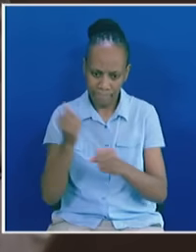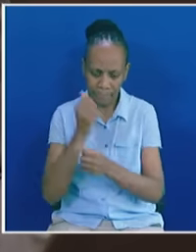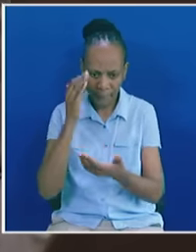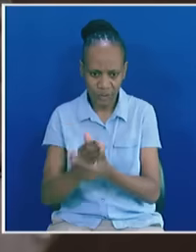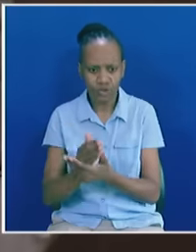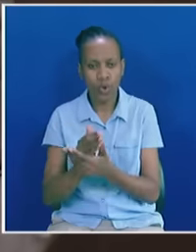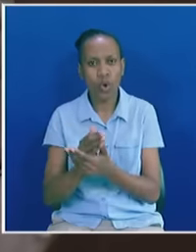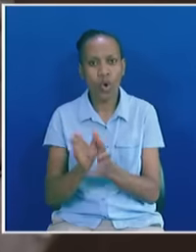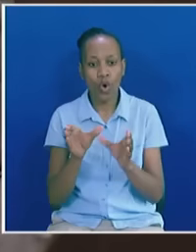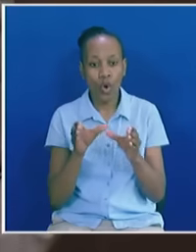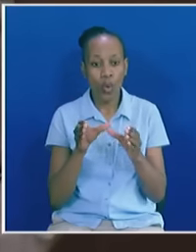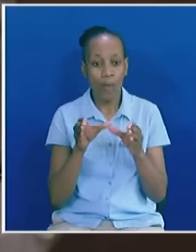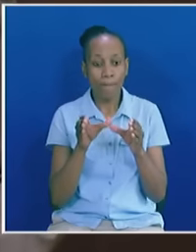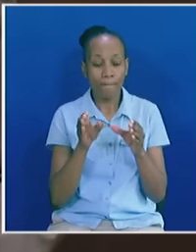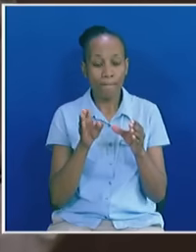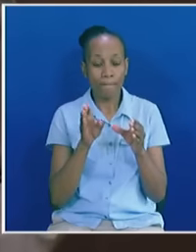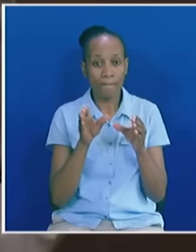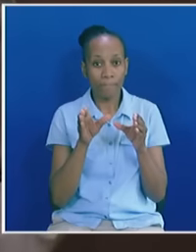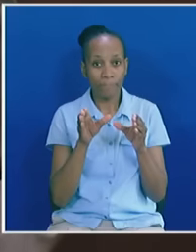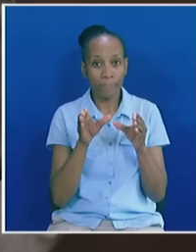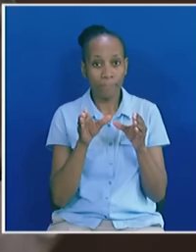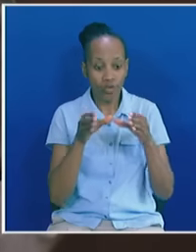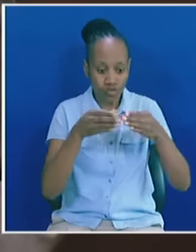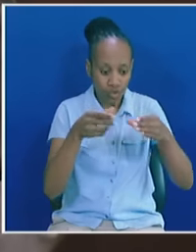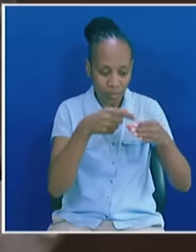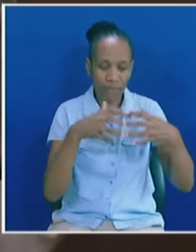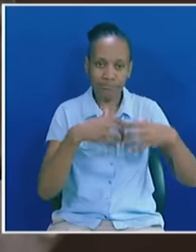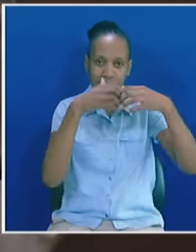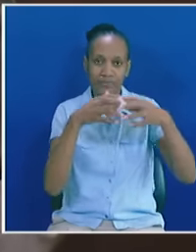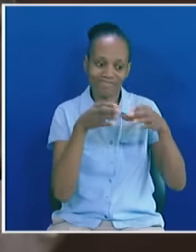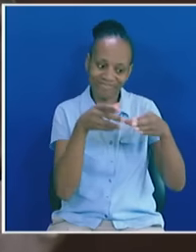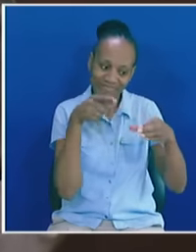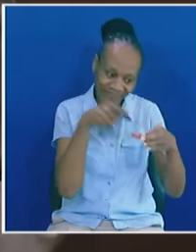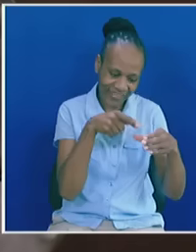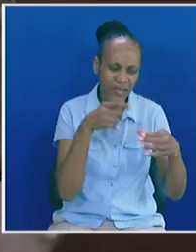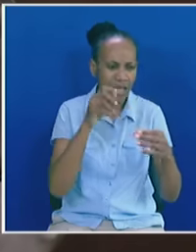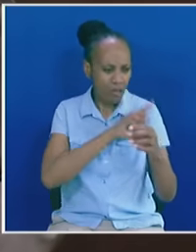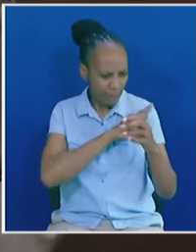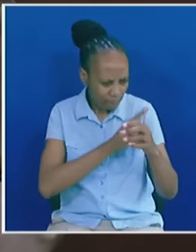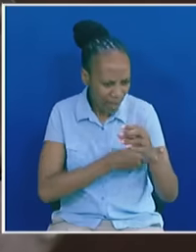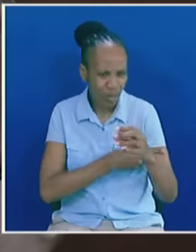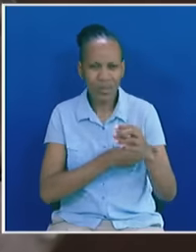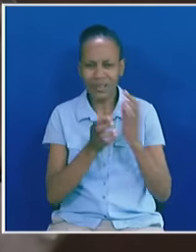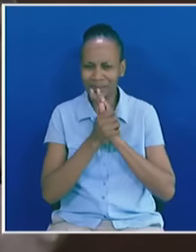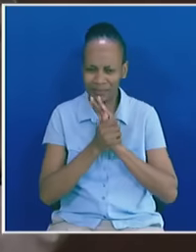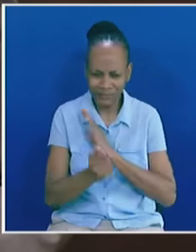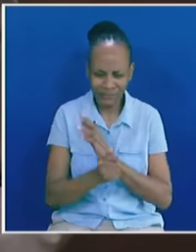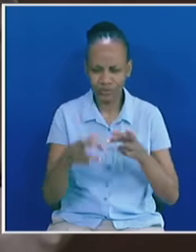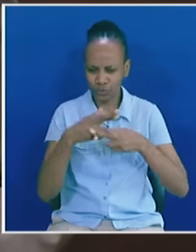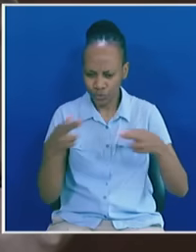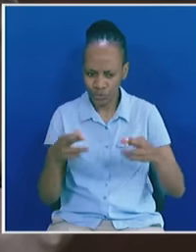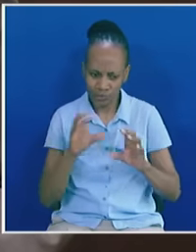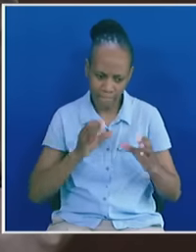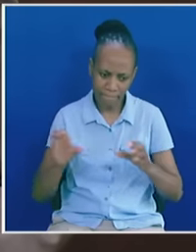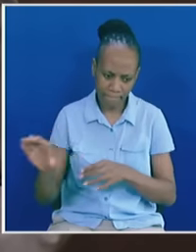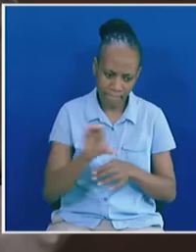management agency, where one agency with all capabilities and resources, which as we